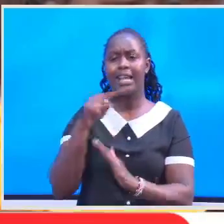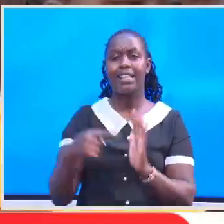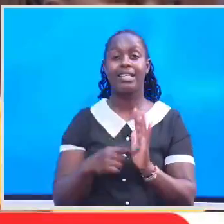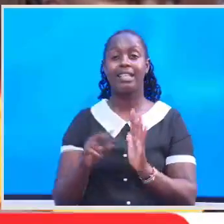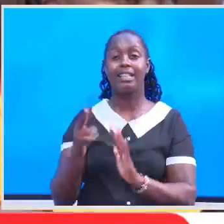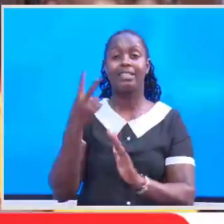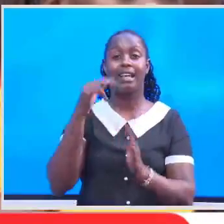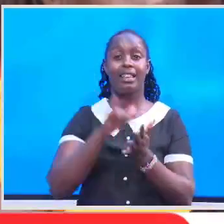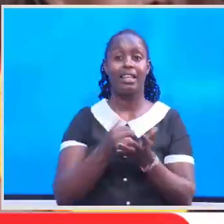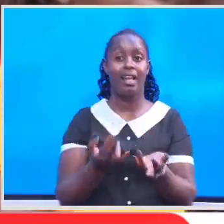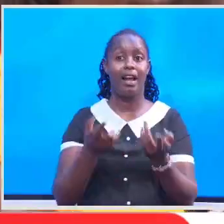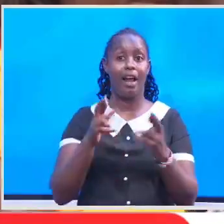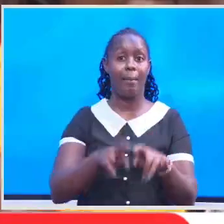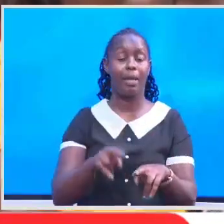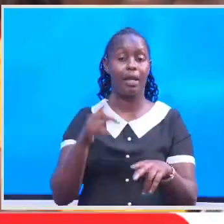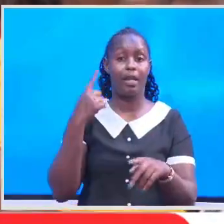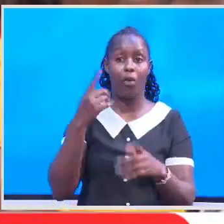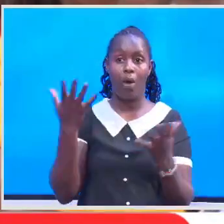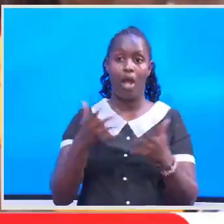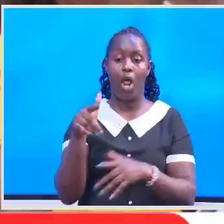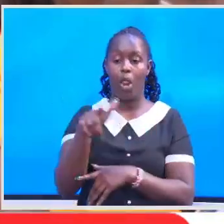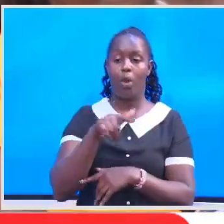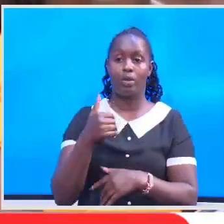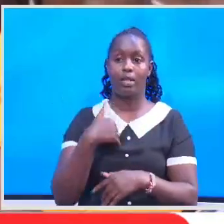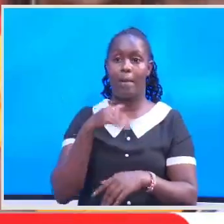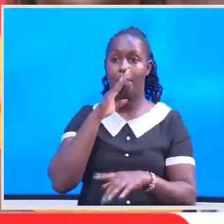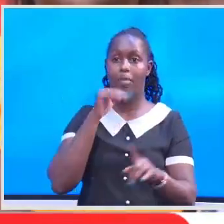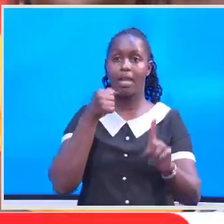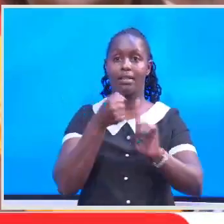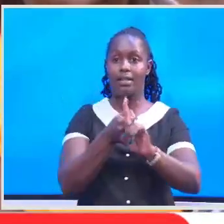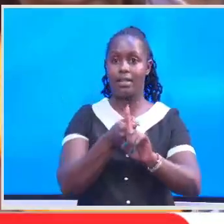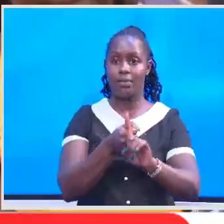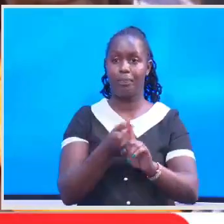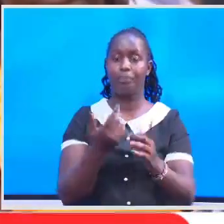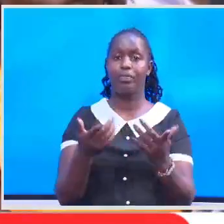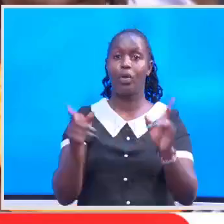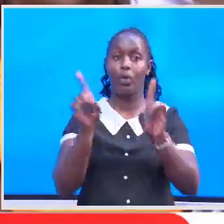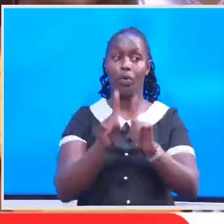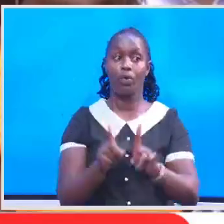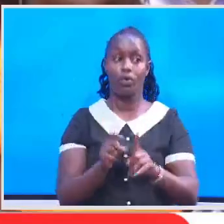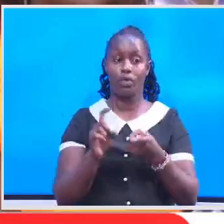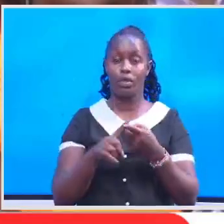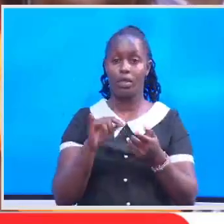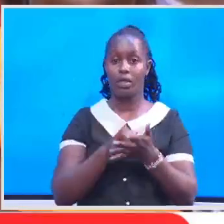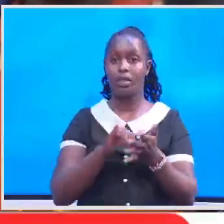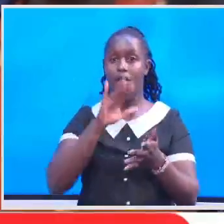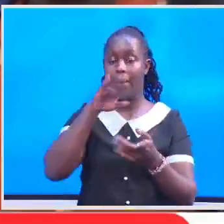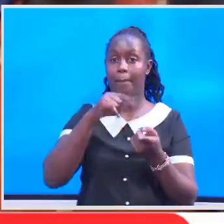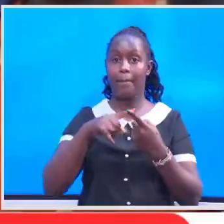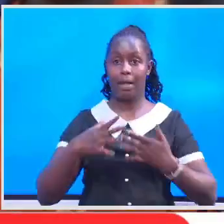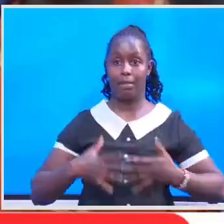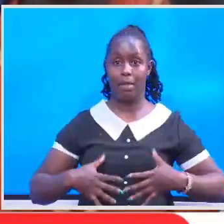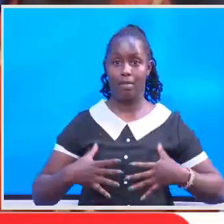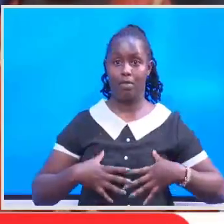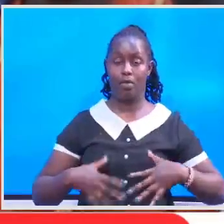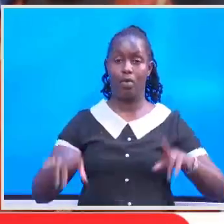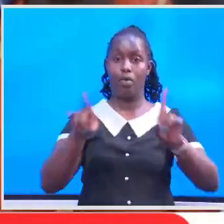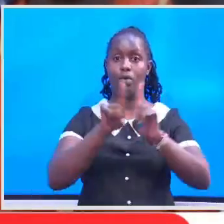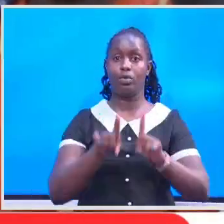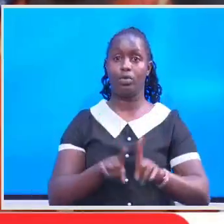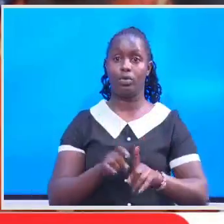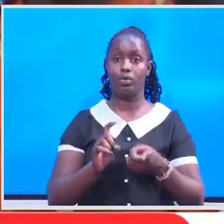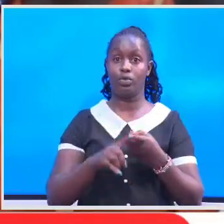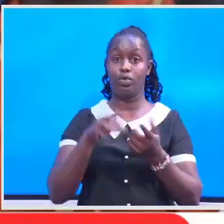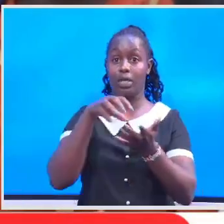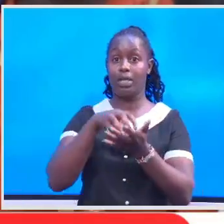month where locals in the village have been attacked. Early last month, a man was attacked and killed by unknown people. Residents say that cases